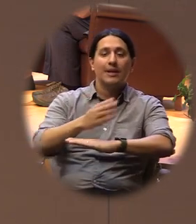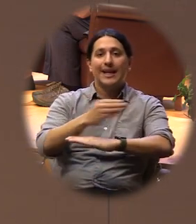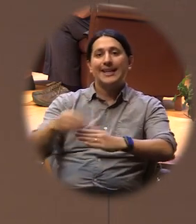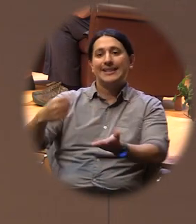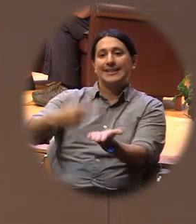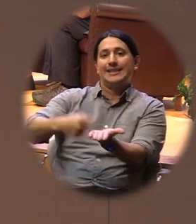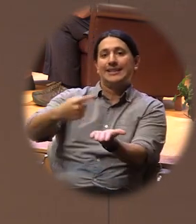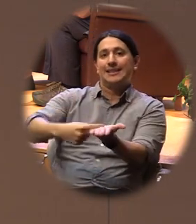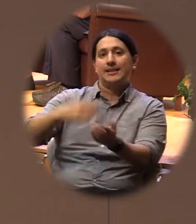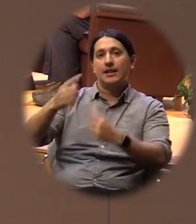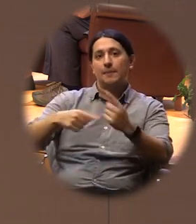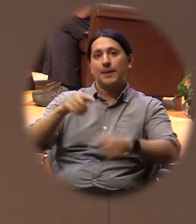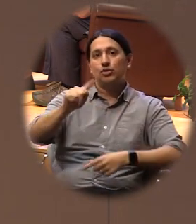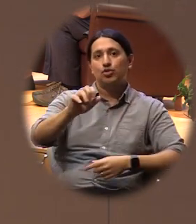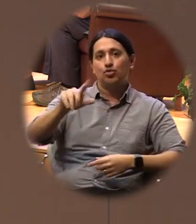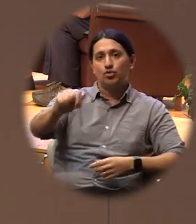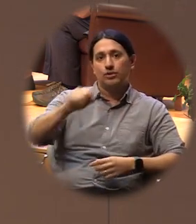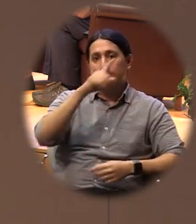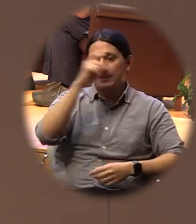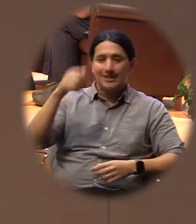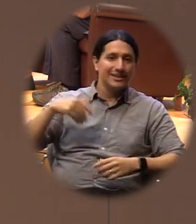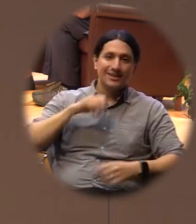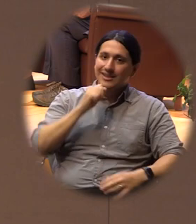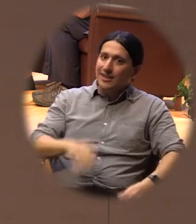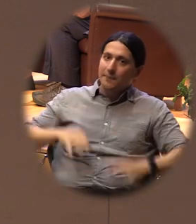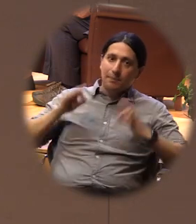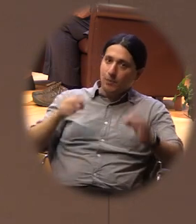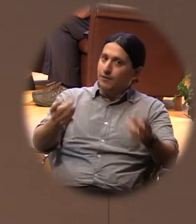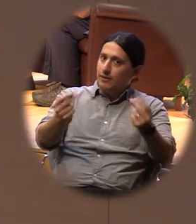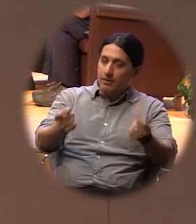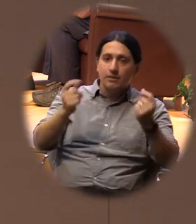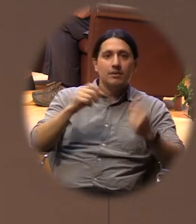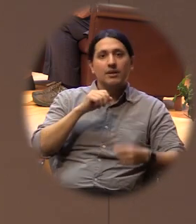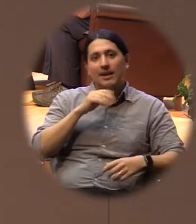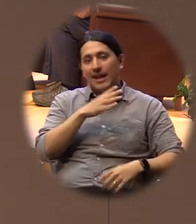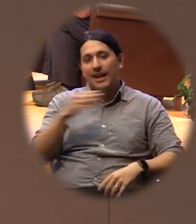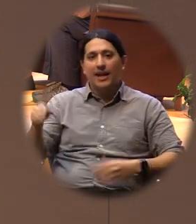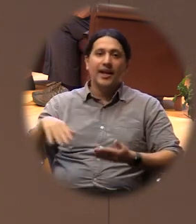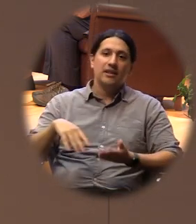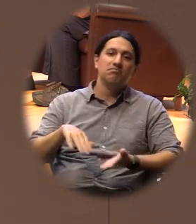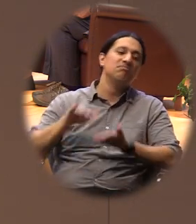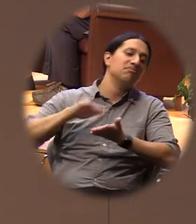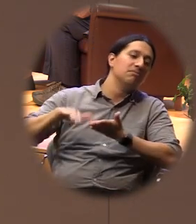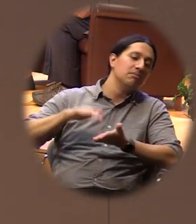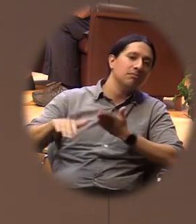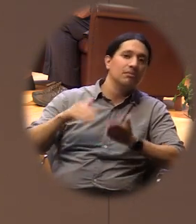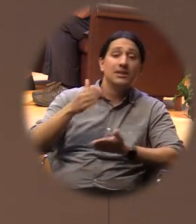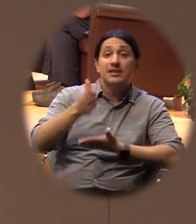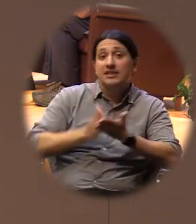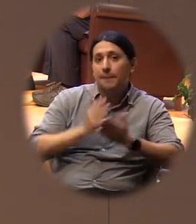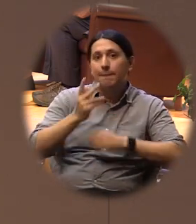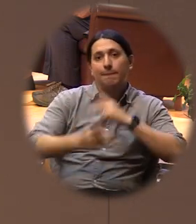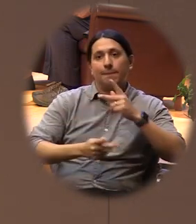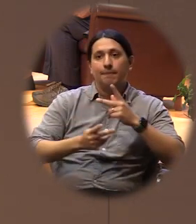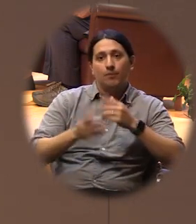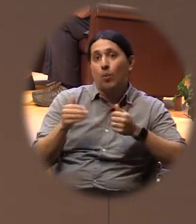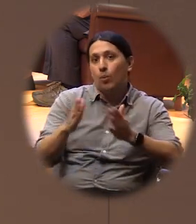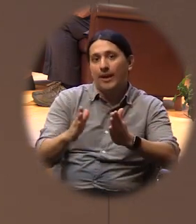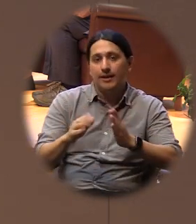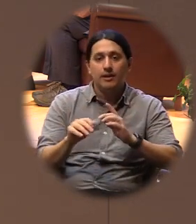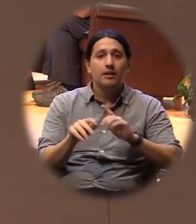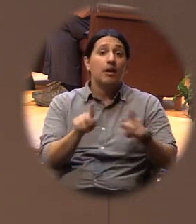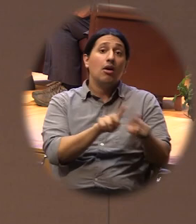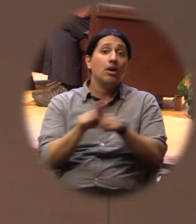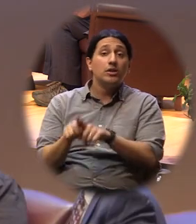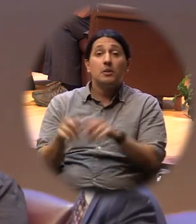they're all going to be imperfect and incomplete and reductive in some way or other, but also hopefully productive. So that's a thing that